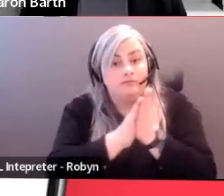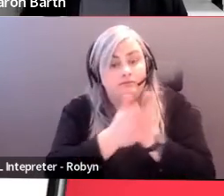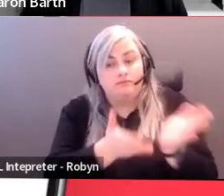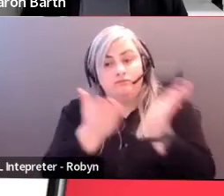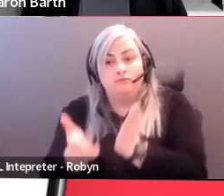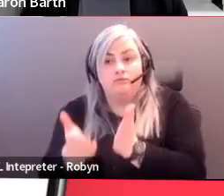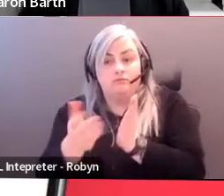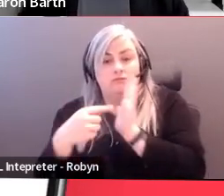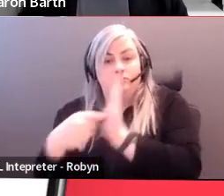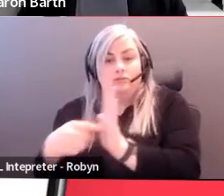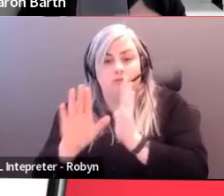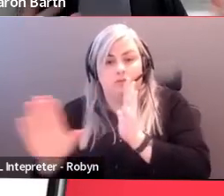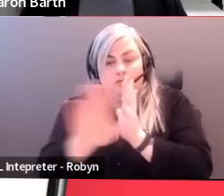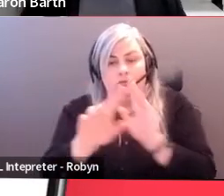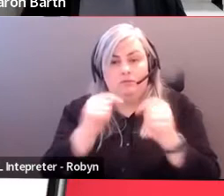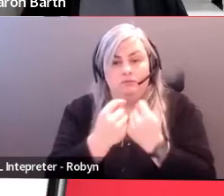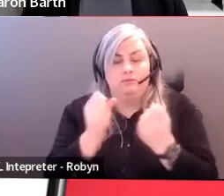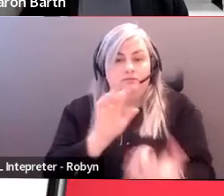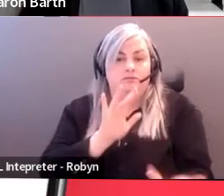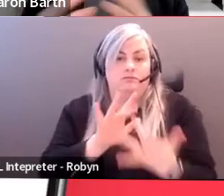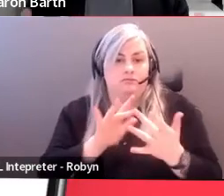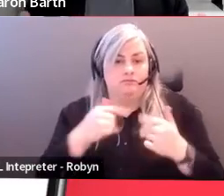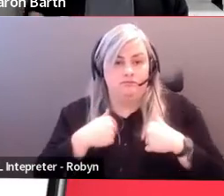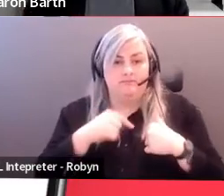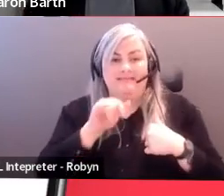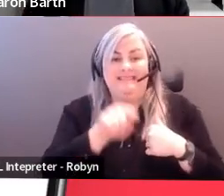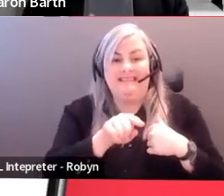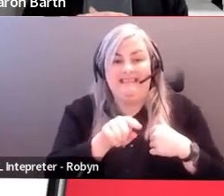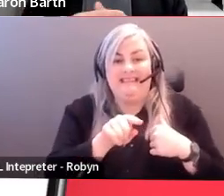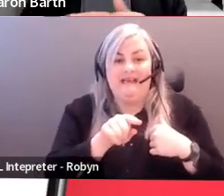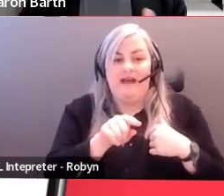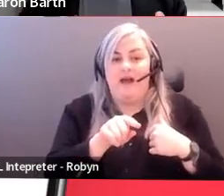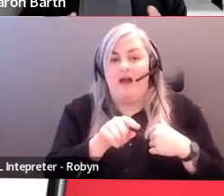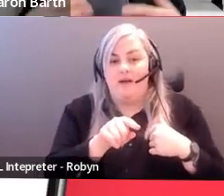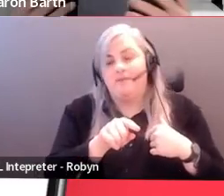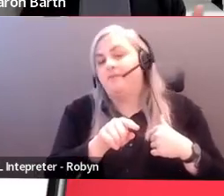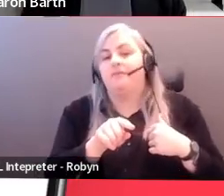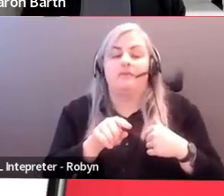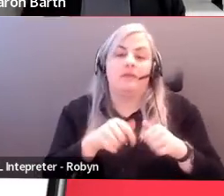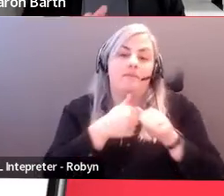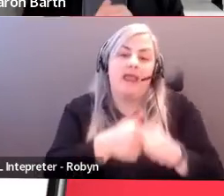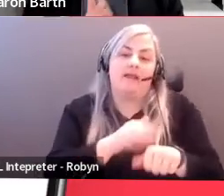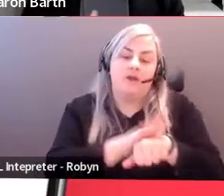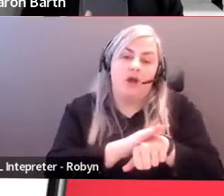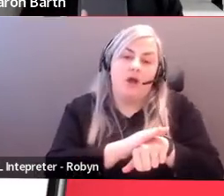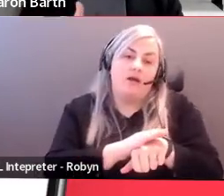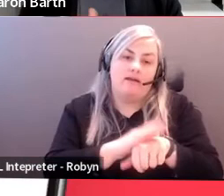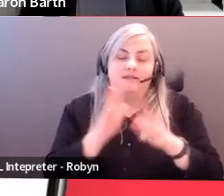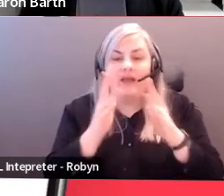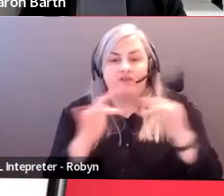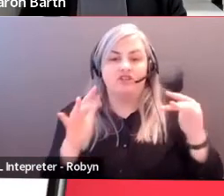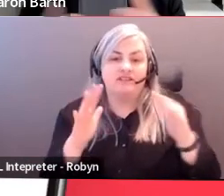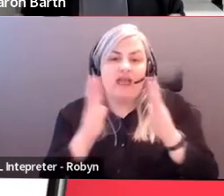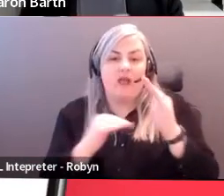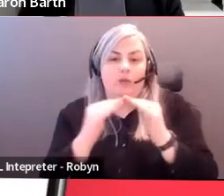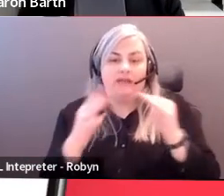this sort of thing to your team, you can get in touch with me. This is all based on the most recent empirical work on diversity, equity, and